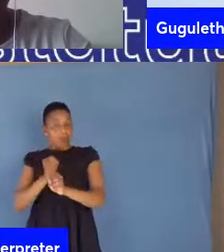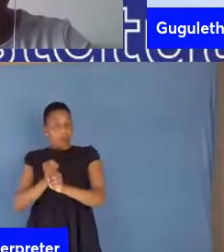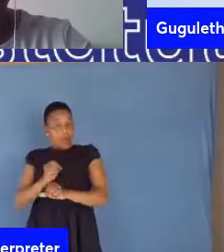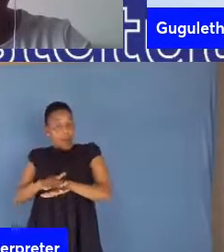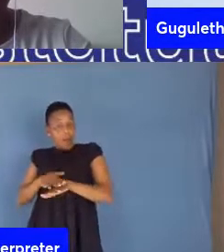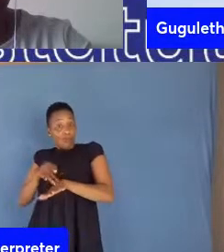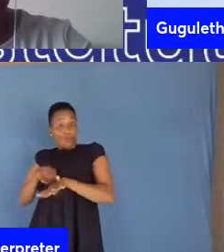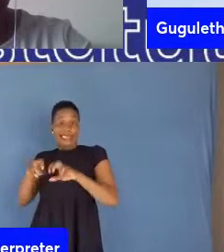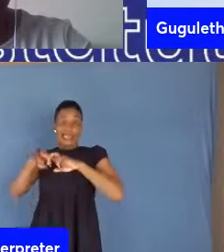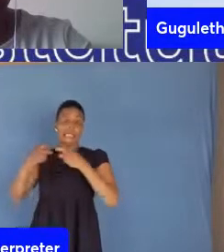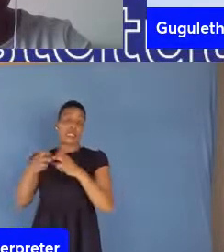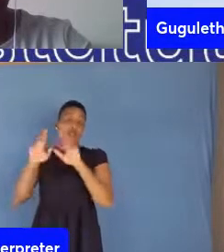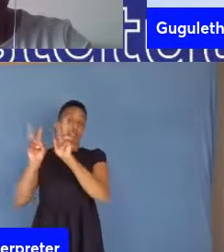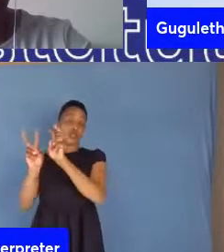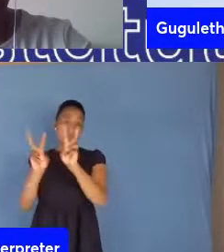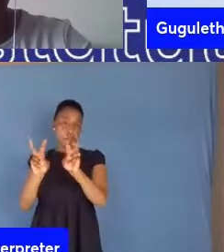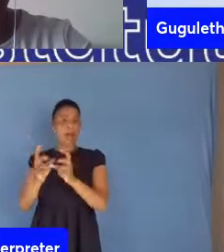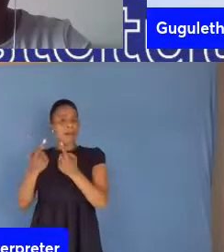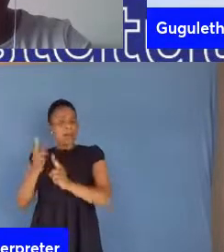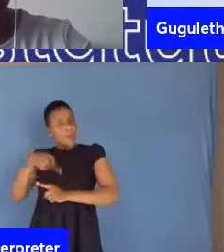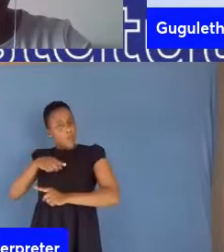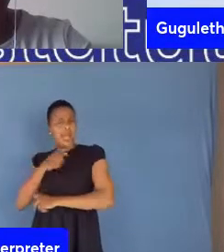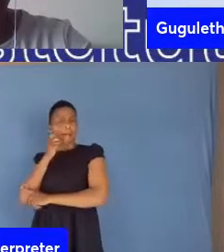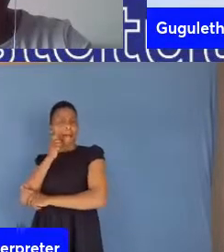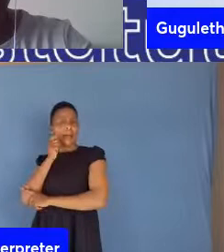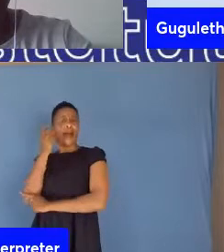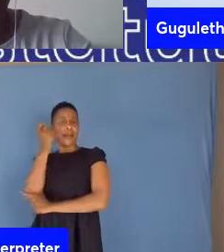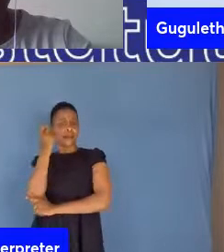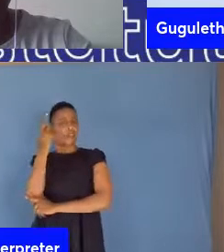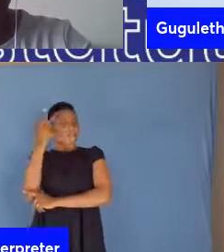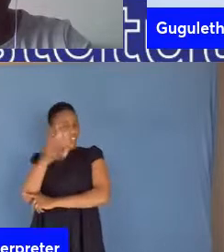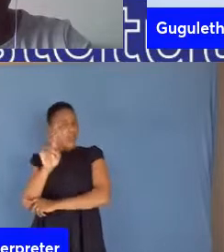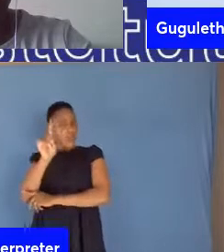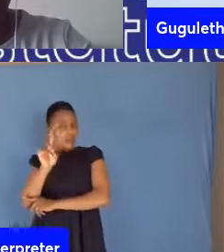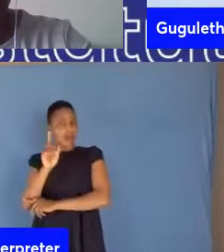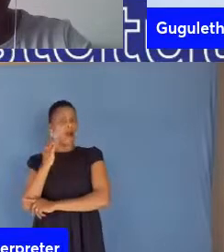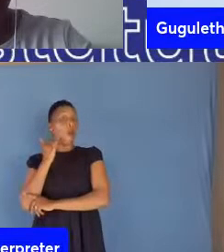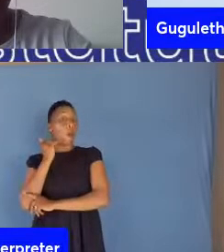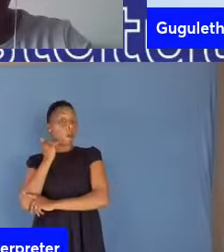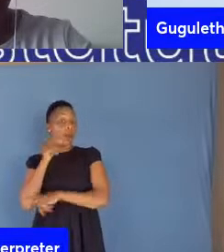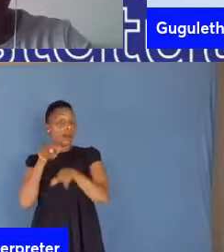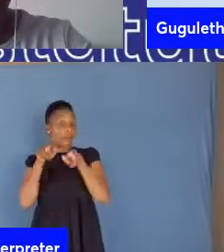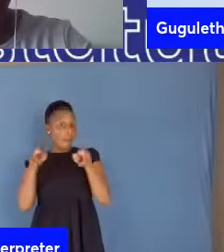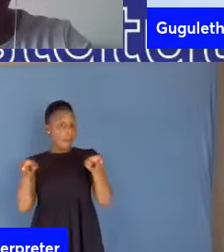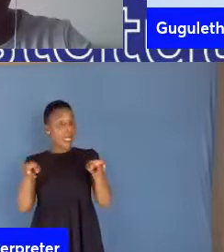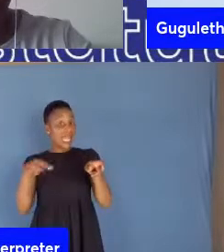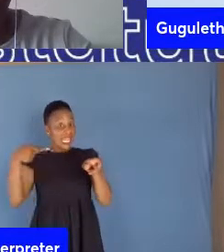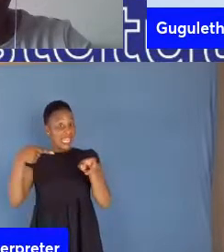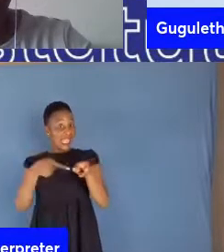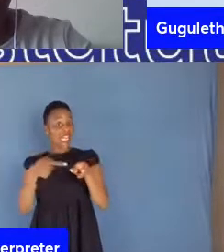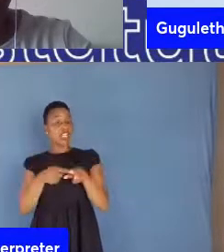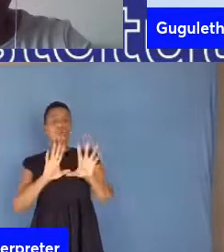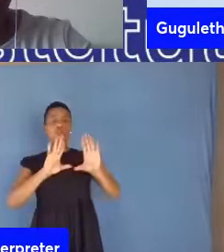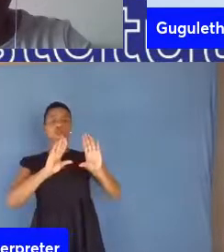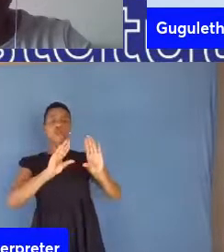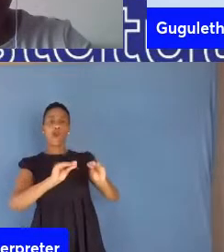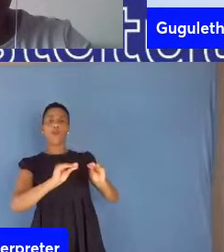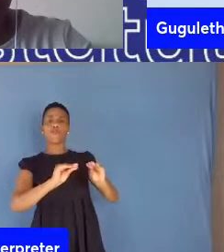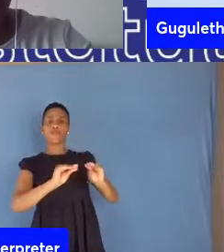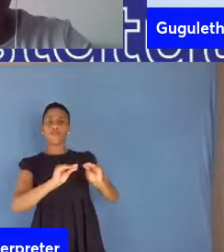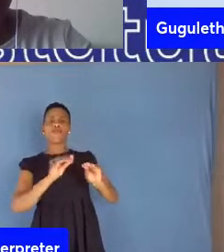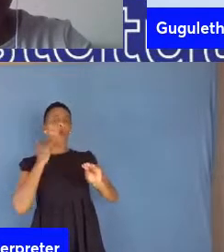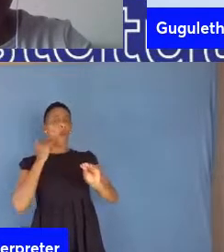And yet, as men, we understand that white people are the ones who must stop white supremacy and